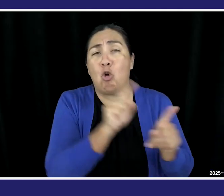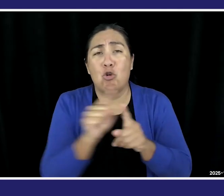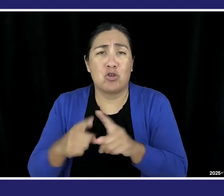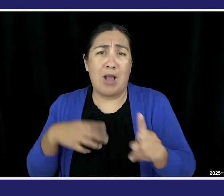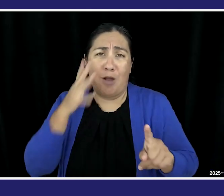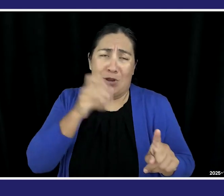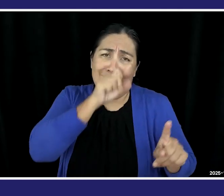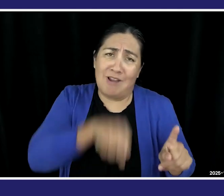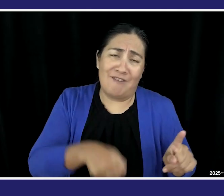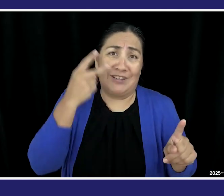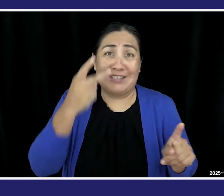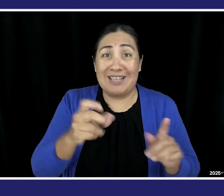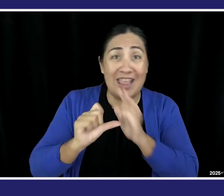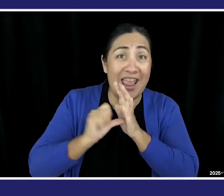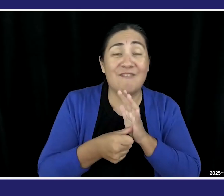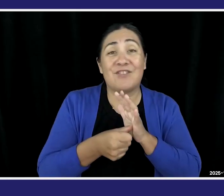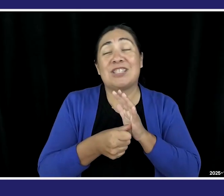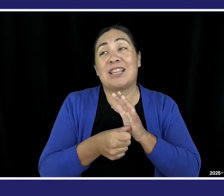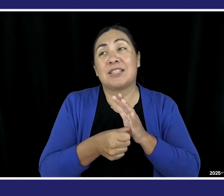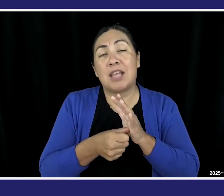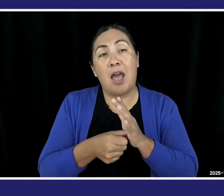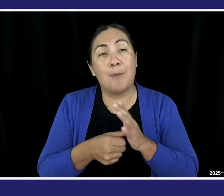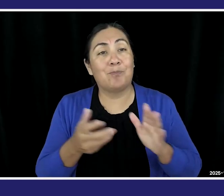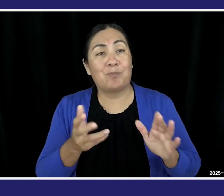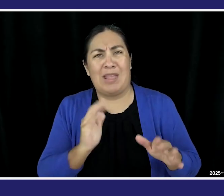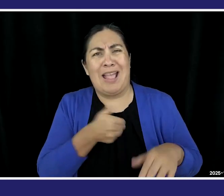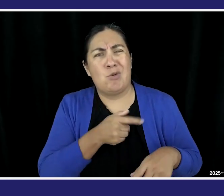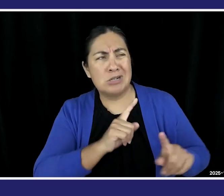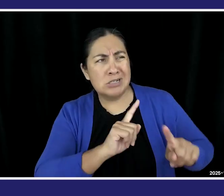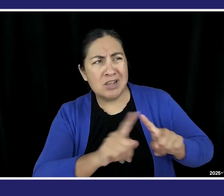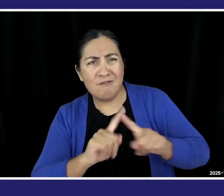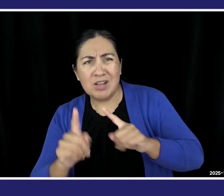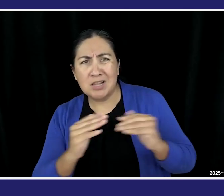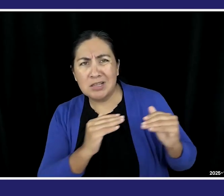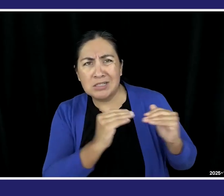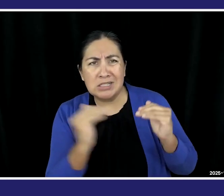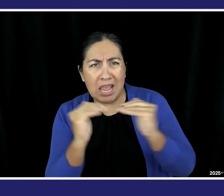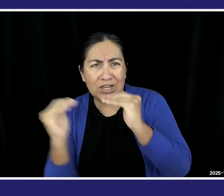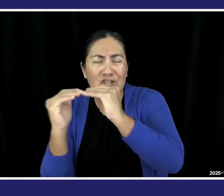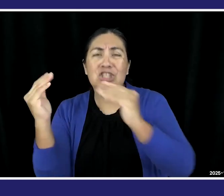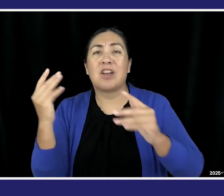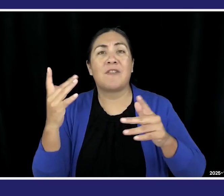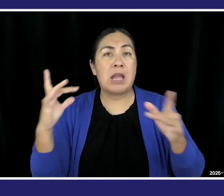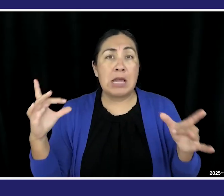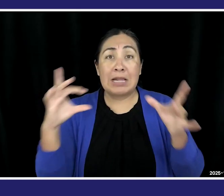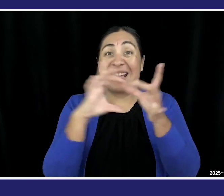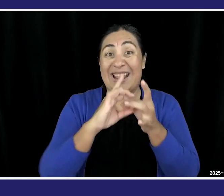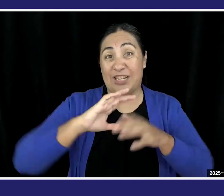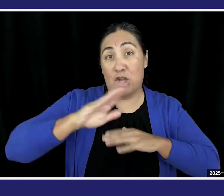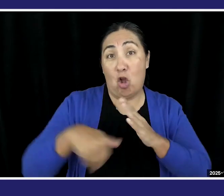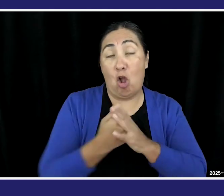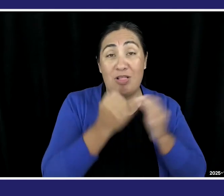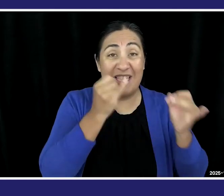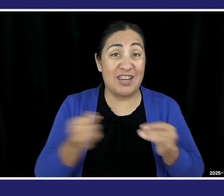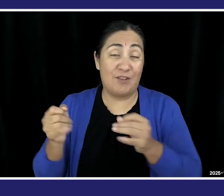an emphasis across our different stages on connecting all